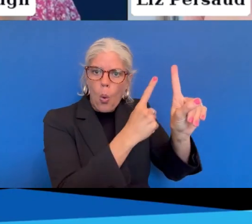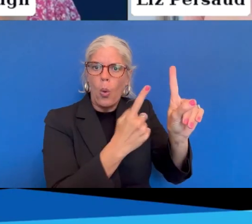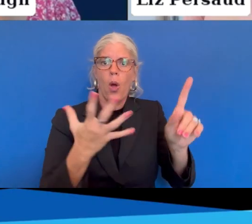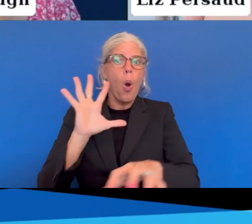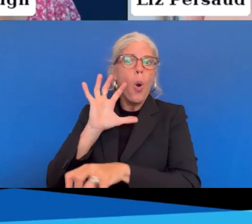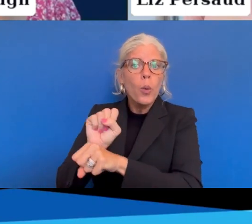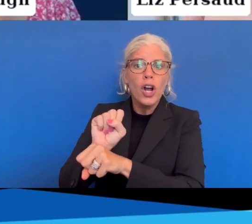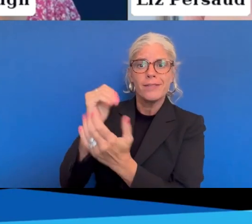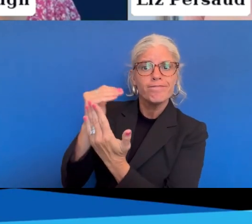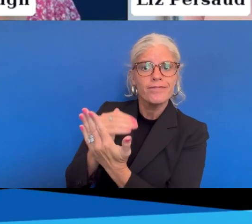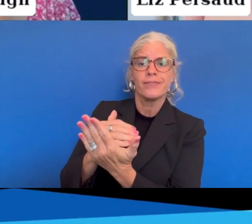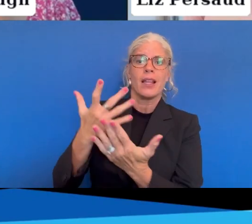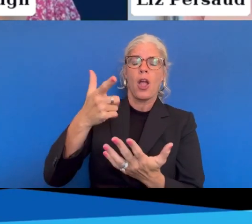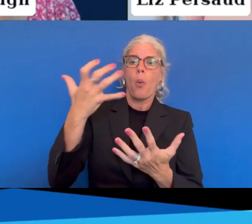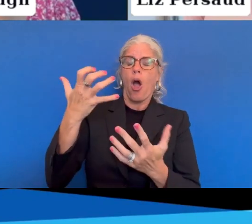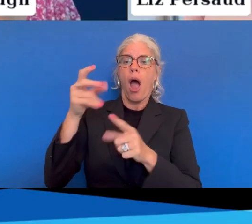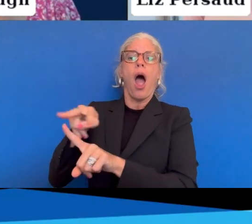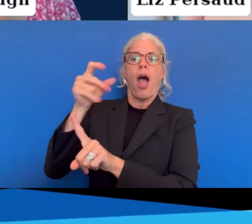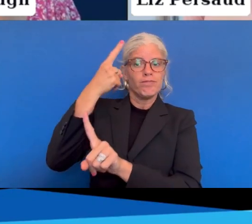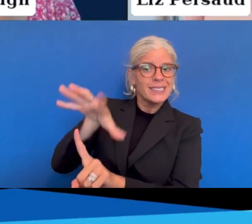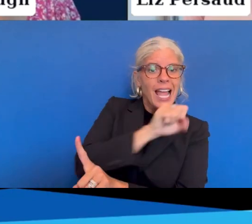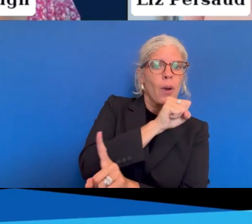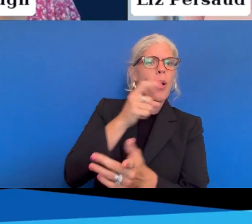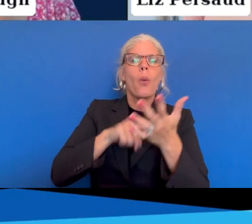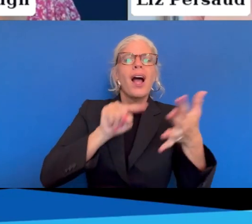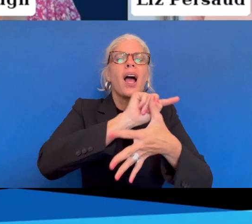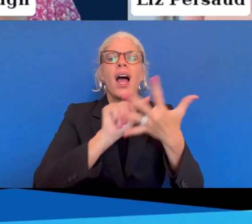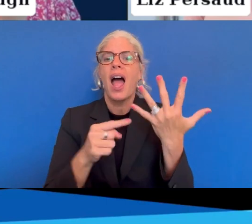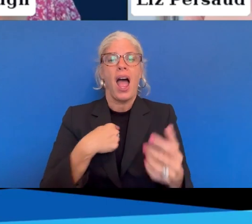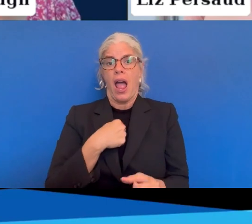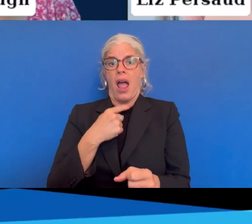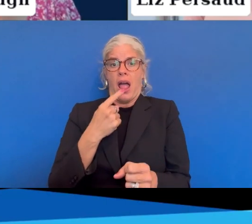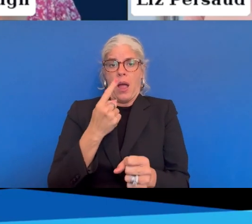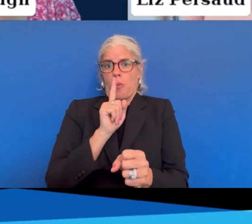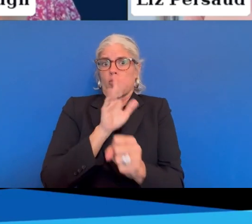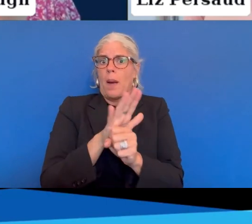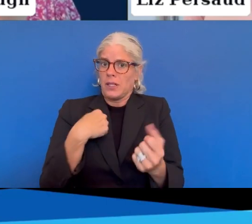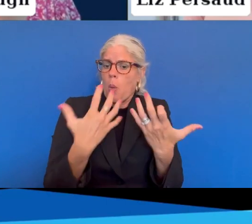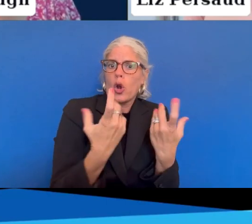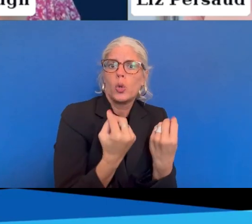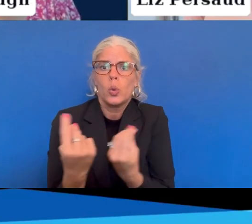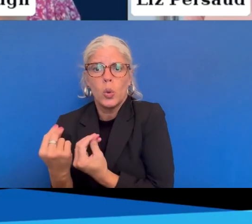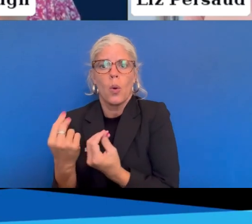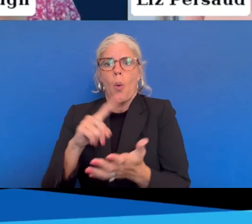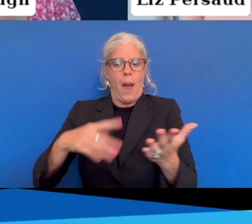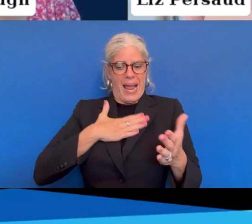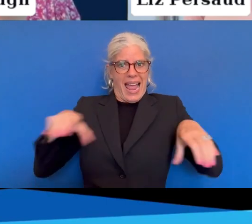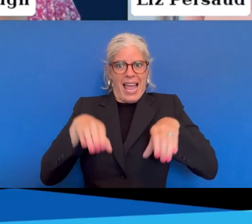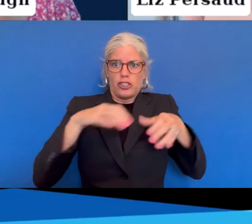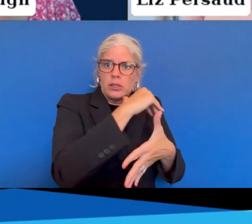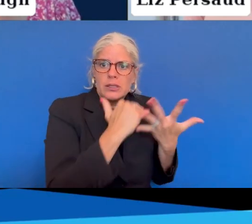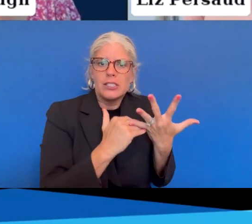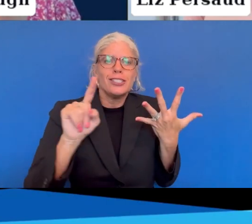And what are the things that I'm promising that I'm going to do? What are my action items? So that just like we prepared for the